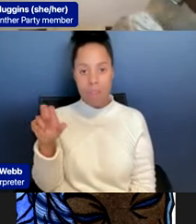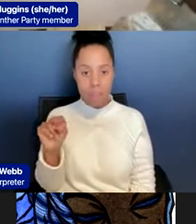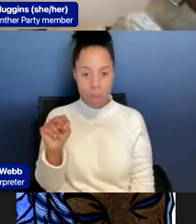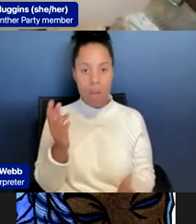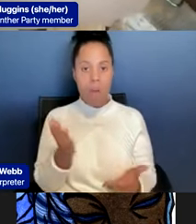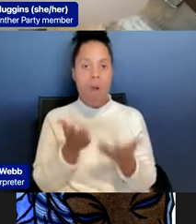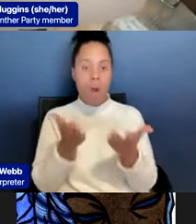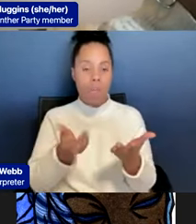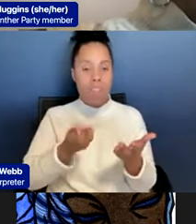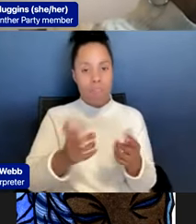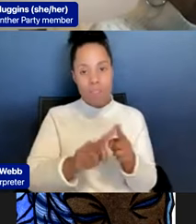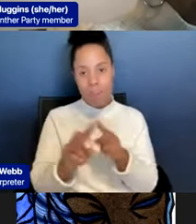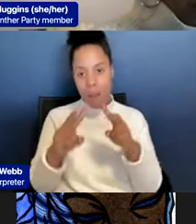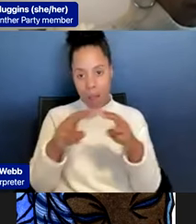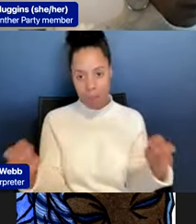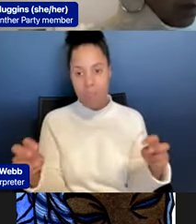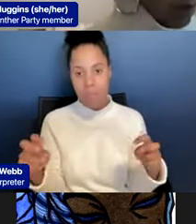through the lens of intercommunalism.